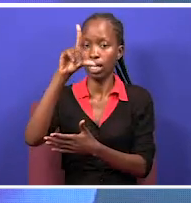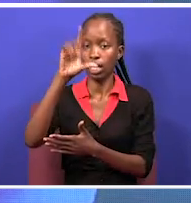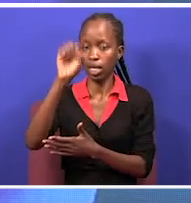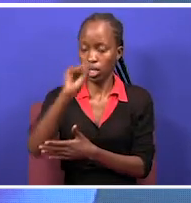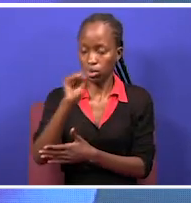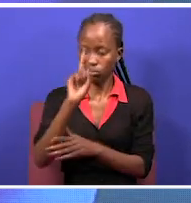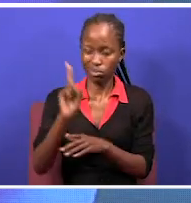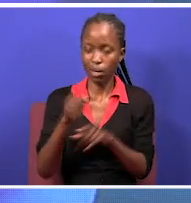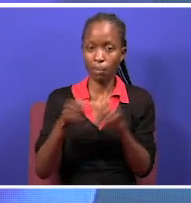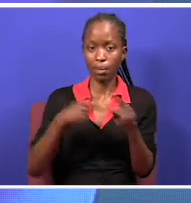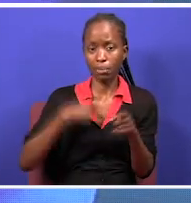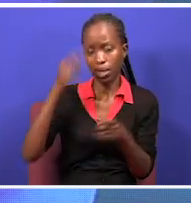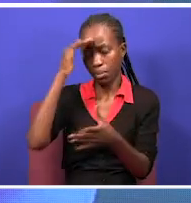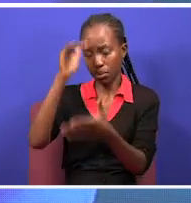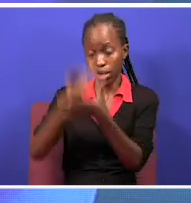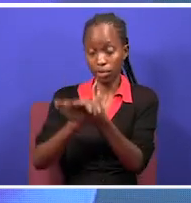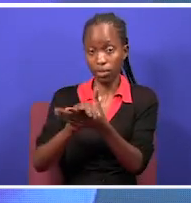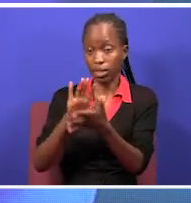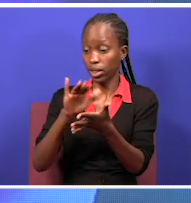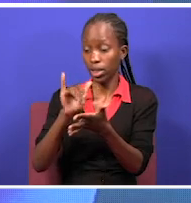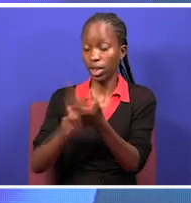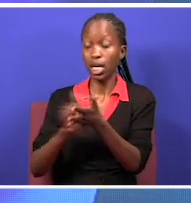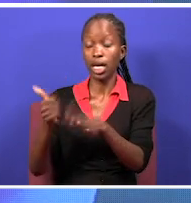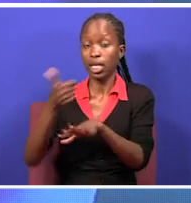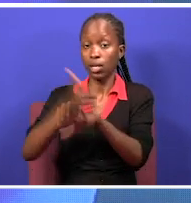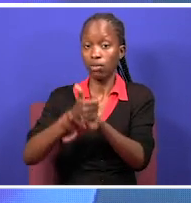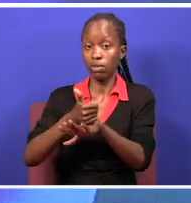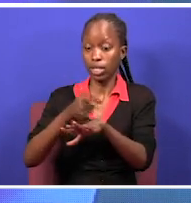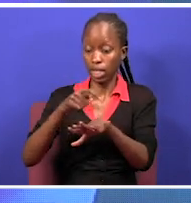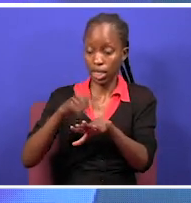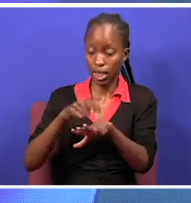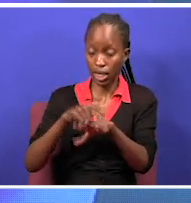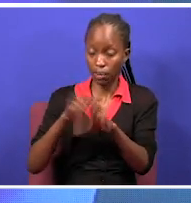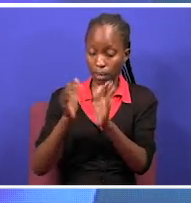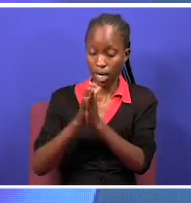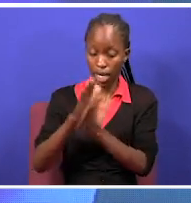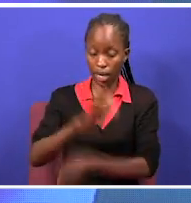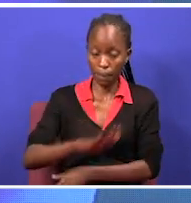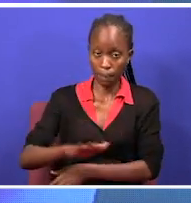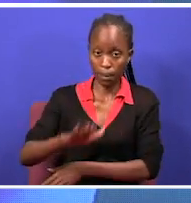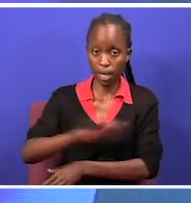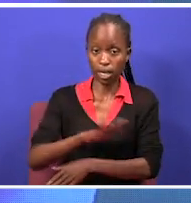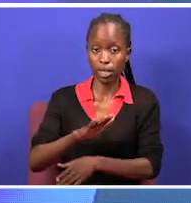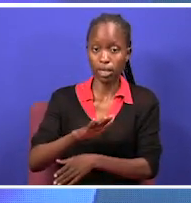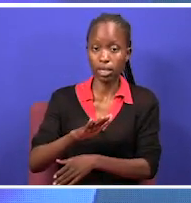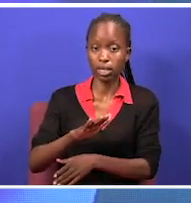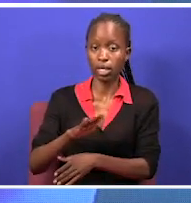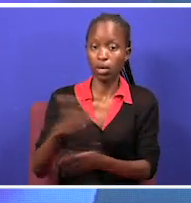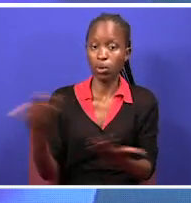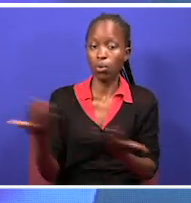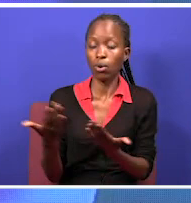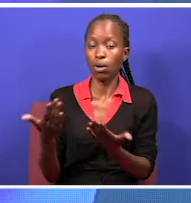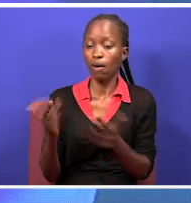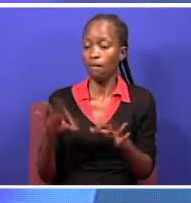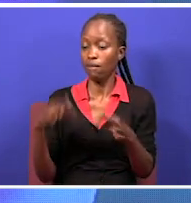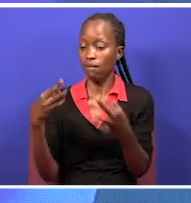I believe simply an altar is a time and a place when the family comes